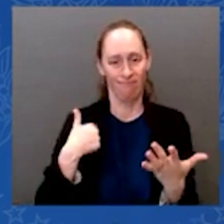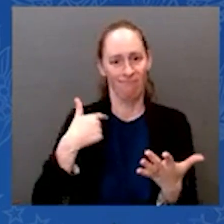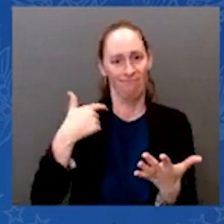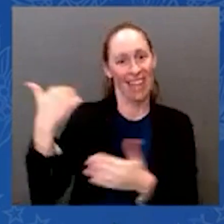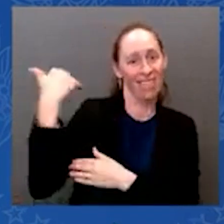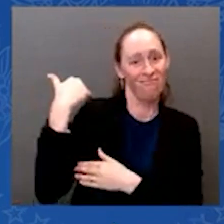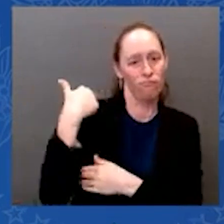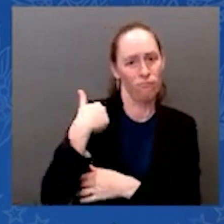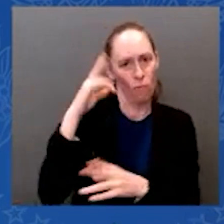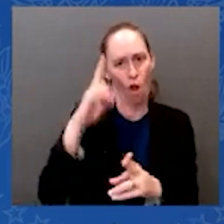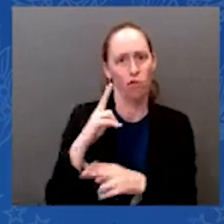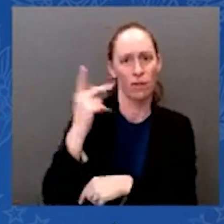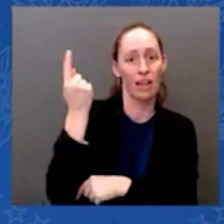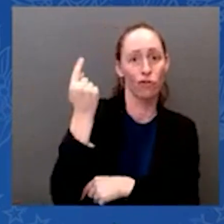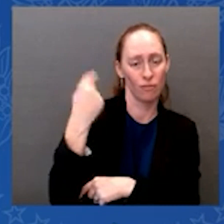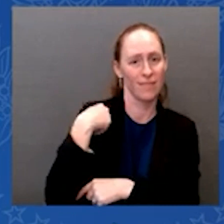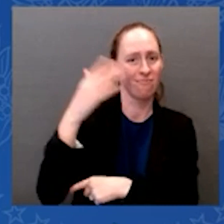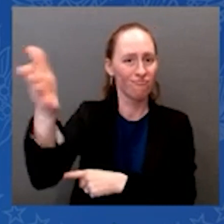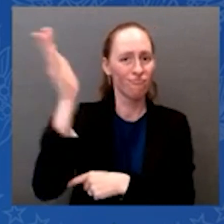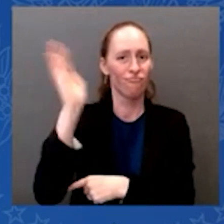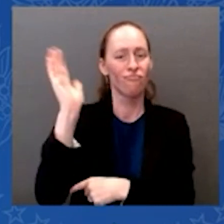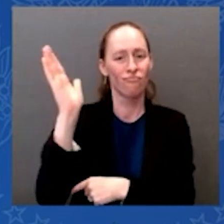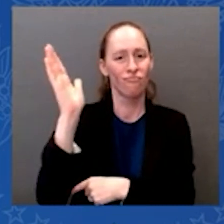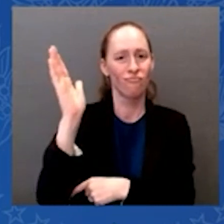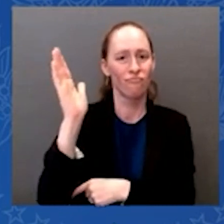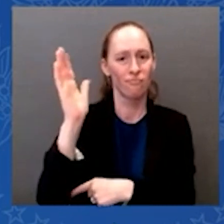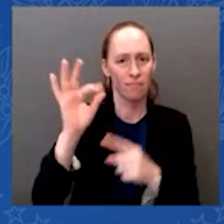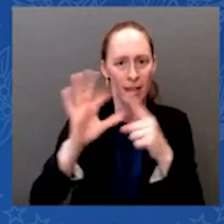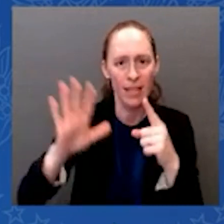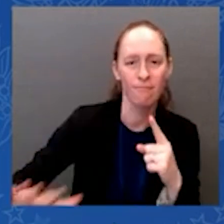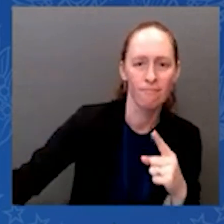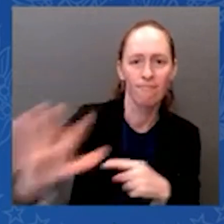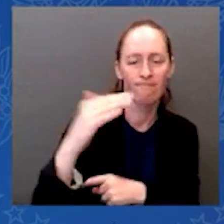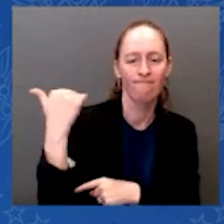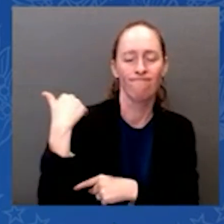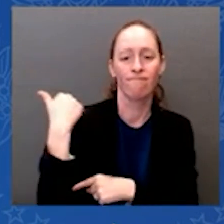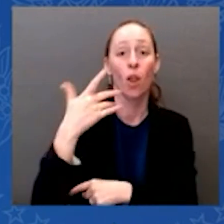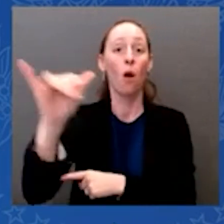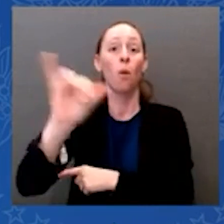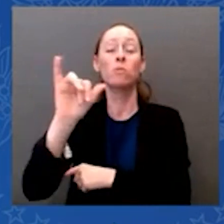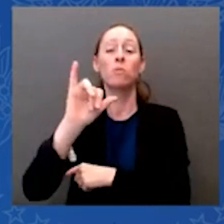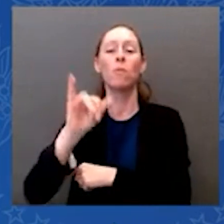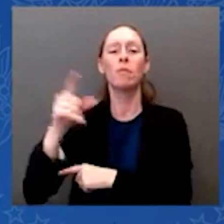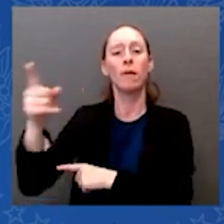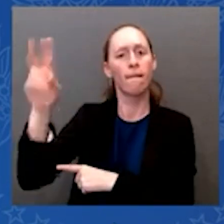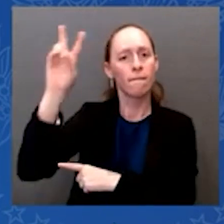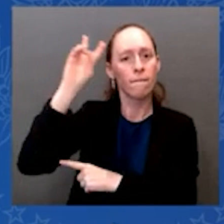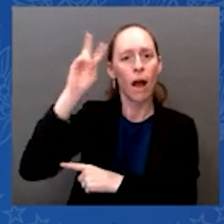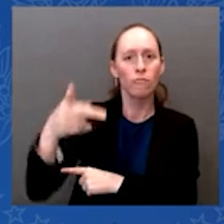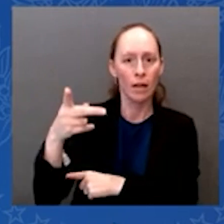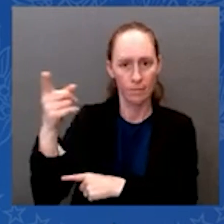with the Pacific Islands Forum at your leaders' meeting. This year, we also launched